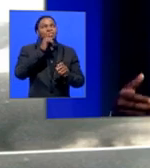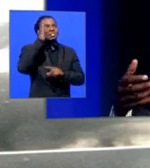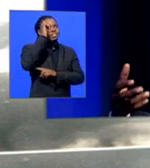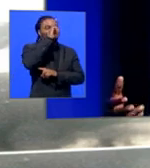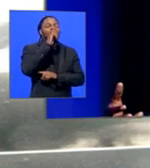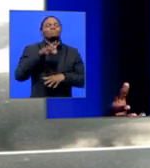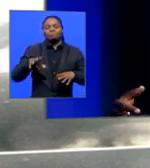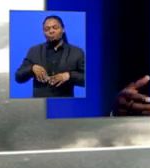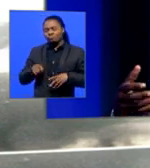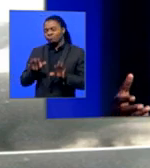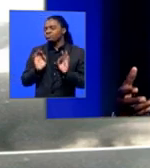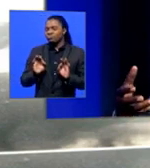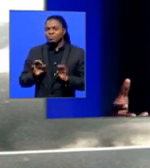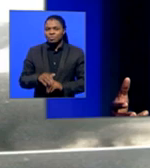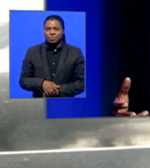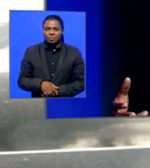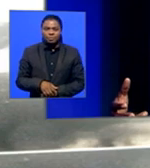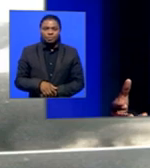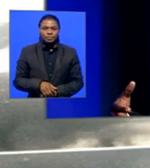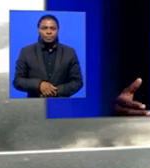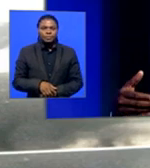then all those